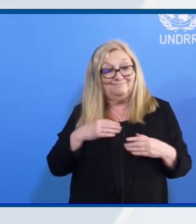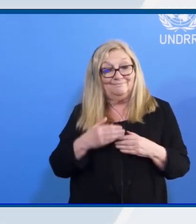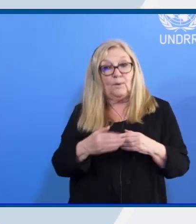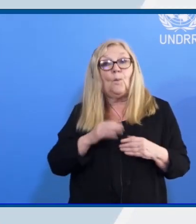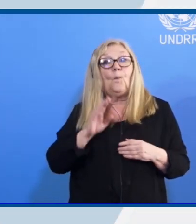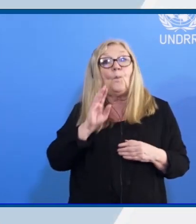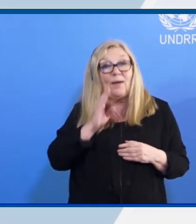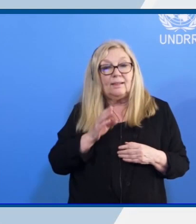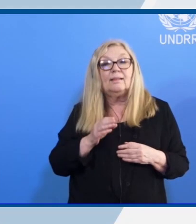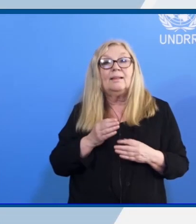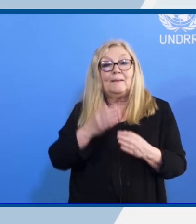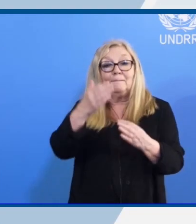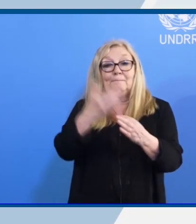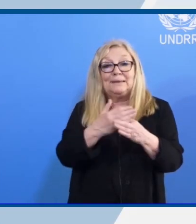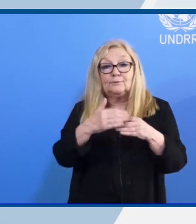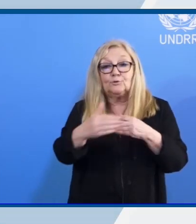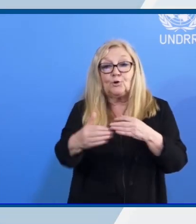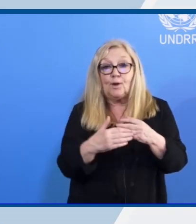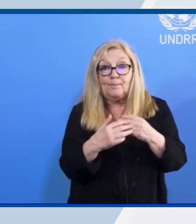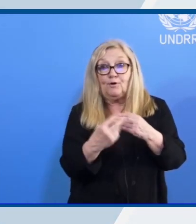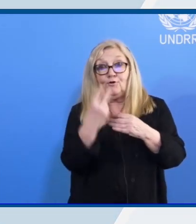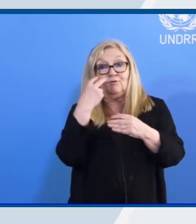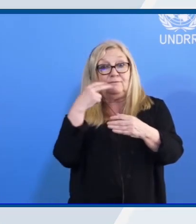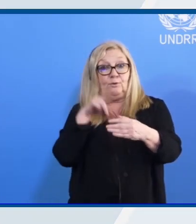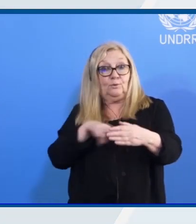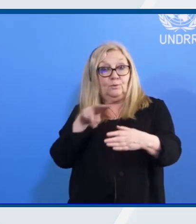have to take that opportunity and find out the